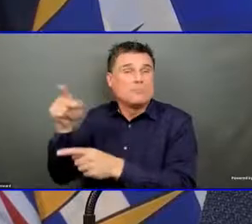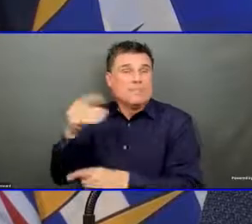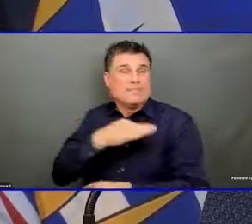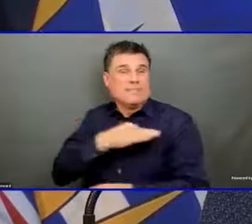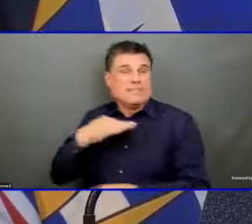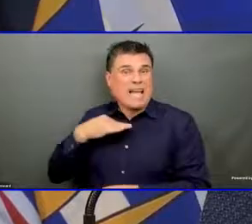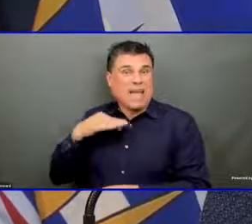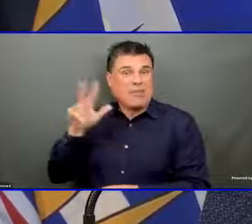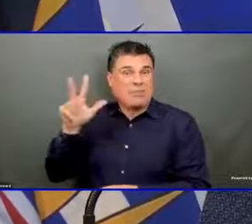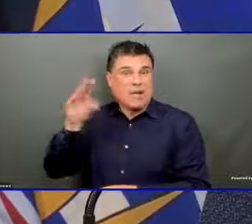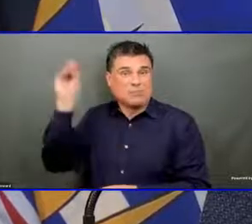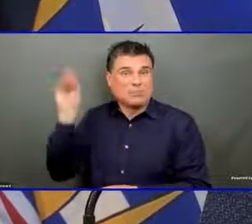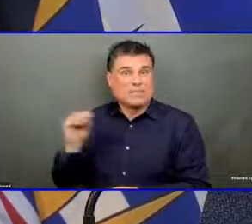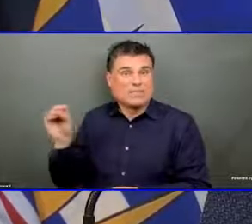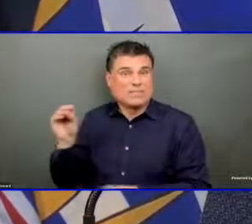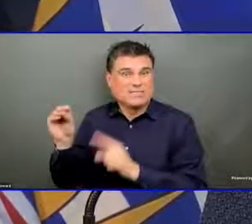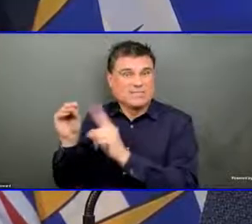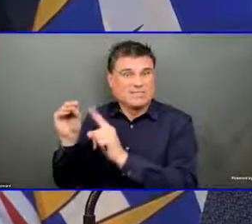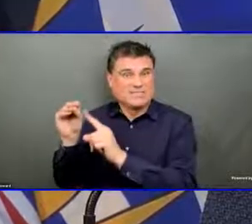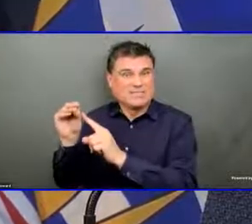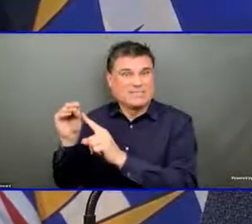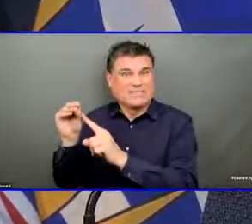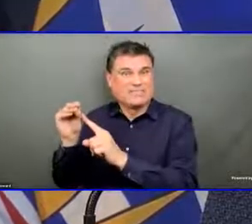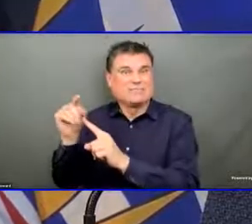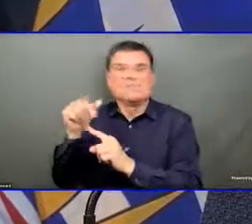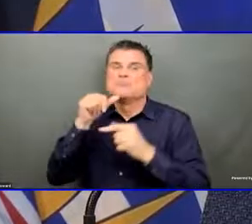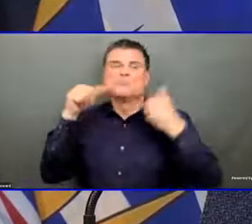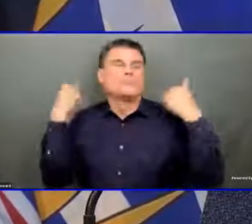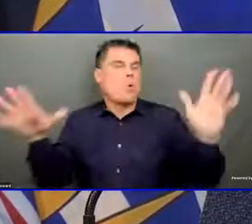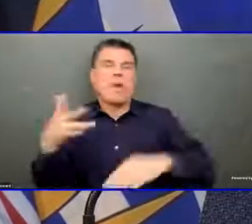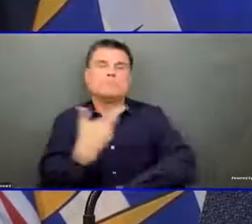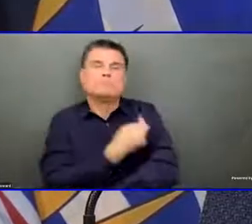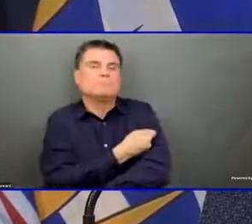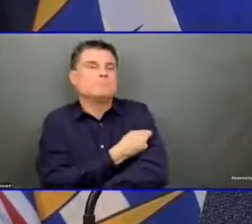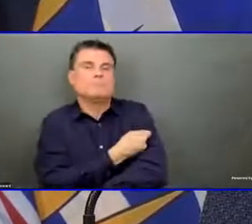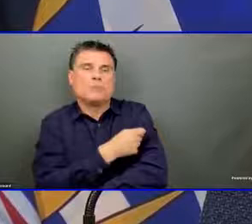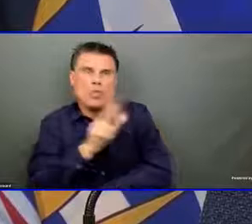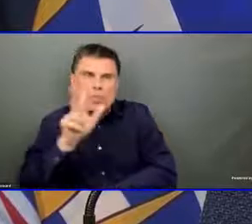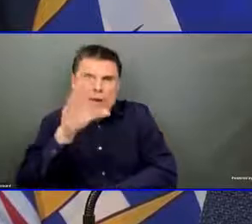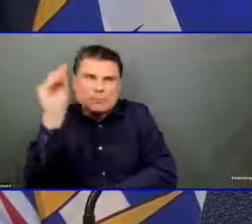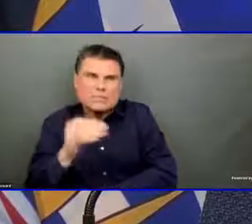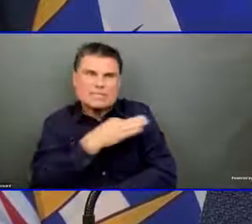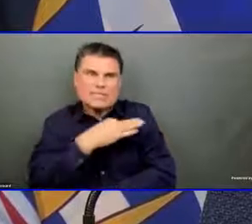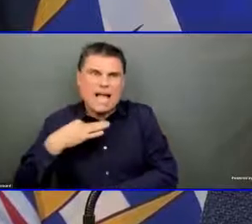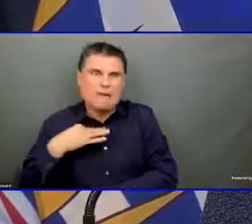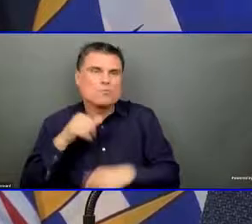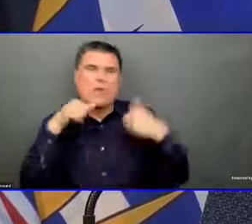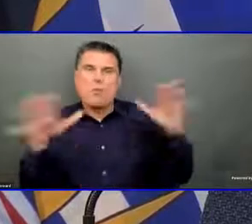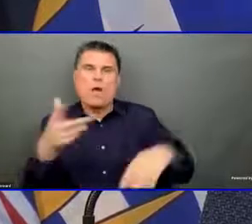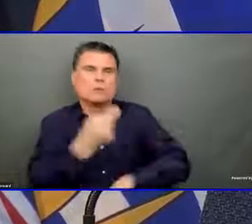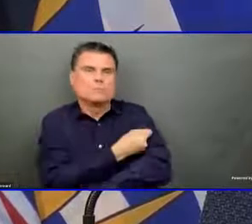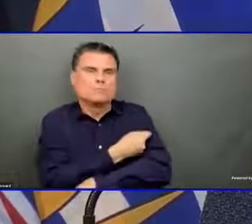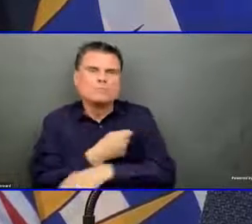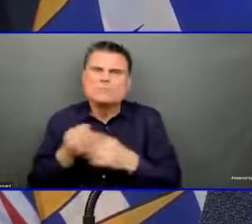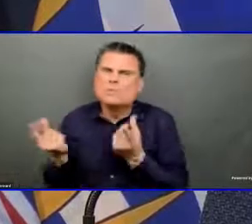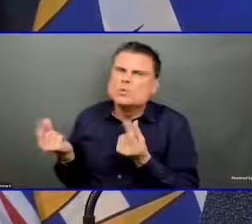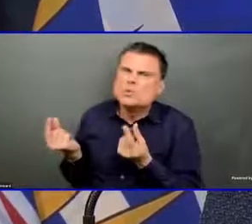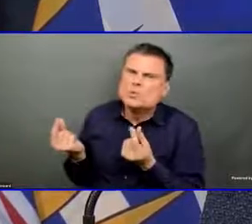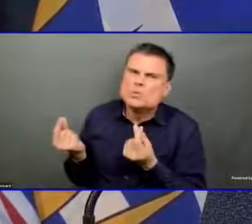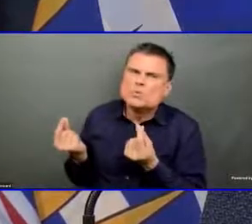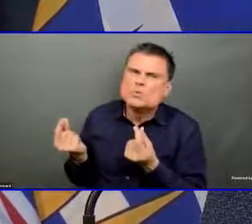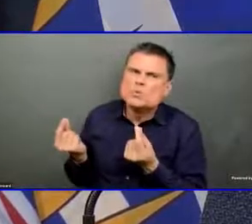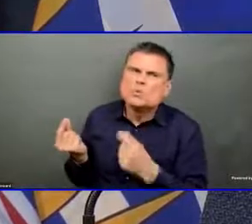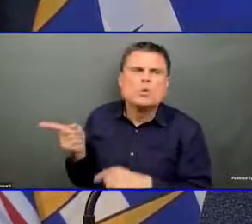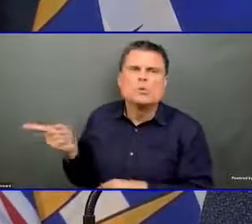issue according to that. So what message do you have to care home workers who refuse vaccination and members of the public who are asking us whether the vaccination